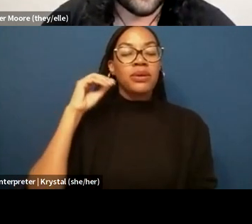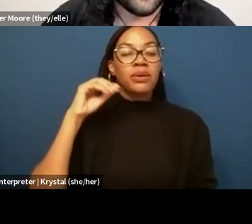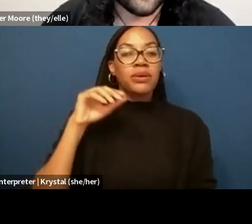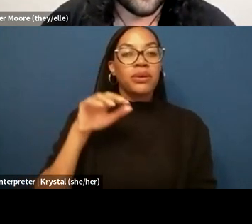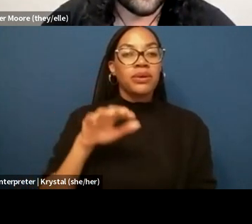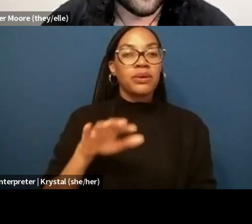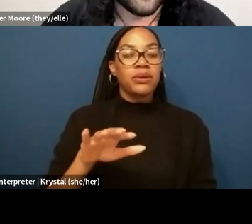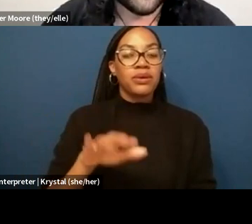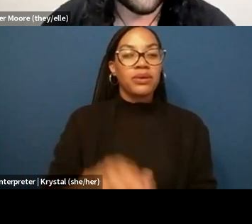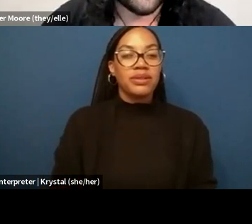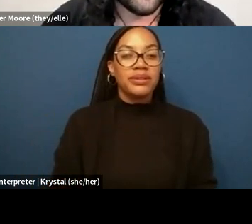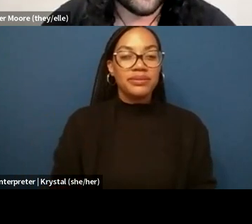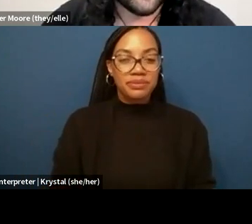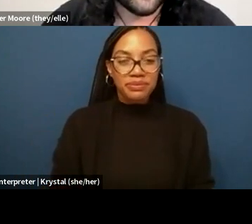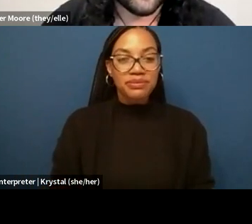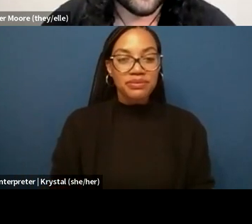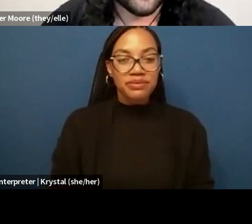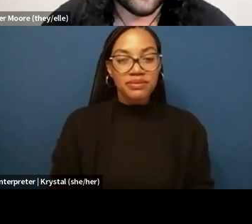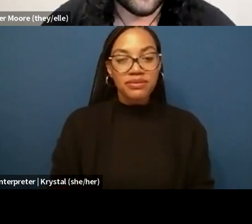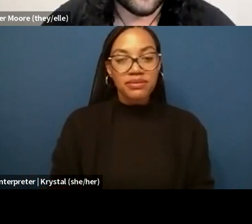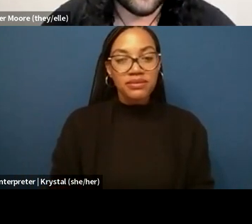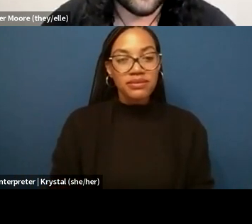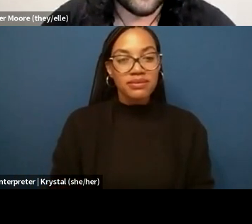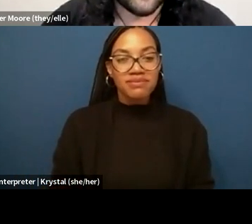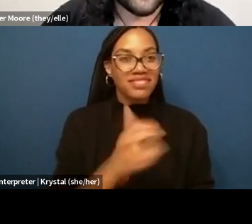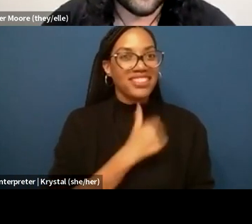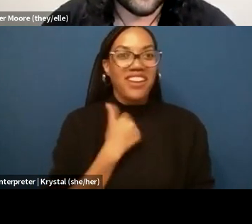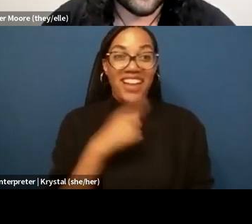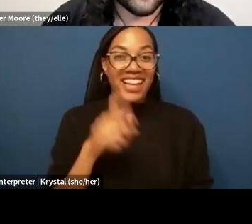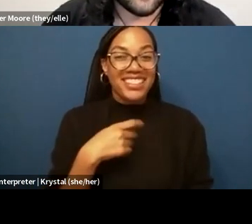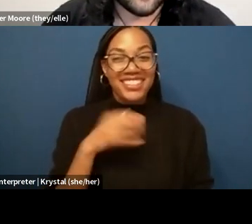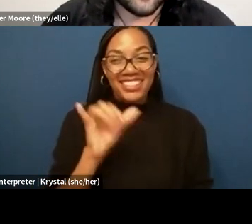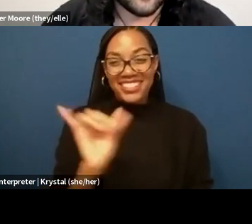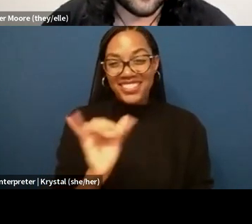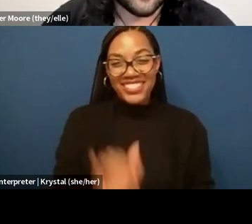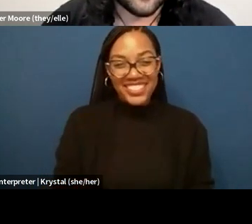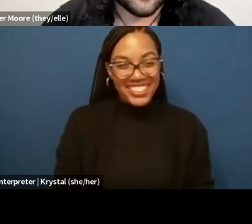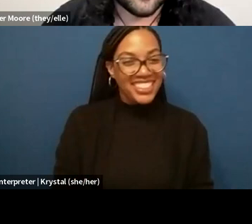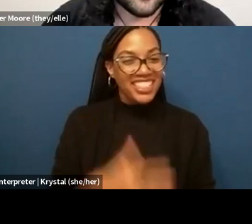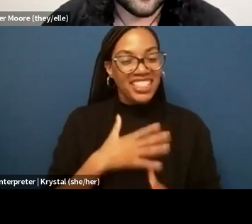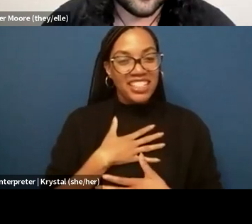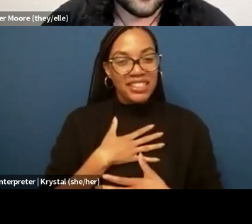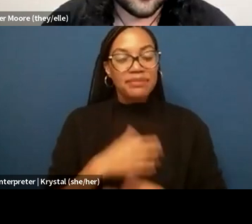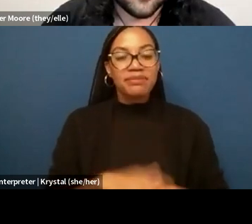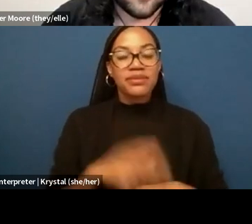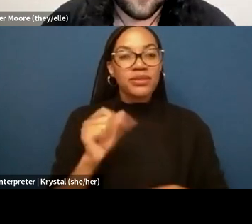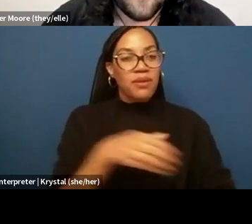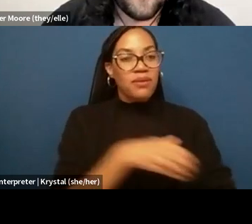And we have heard, yeah, sorry, I need one moment. This is so